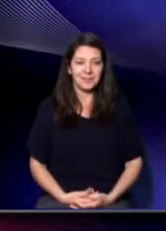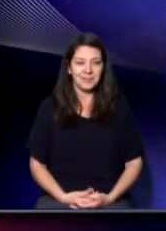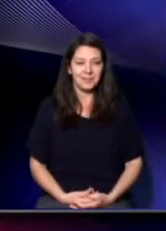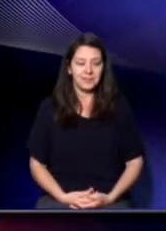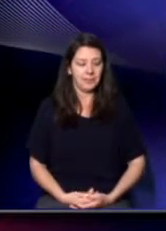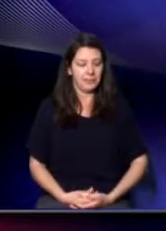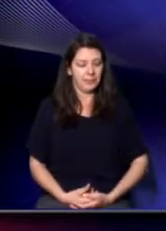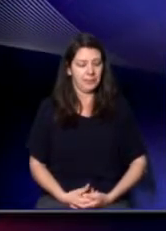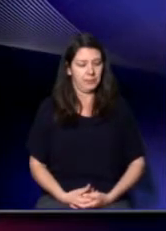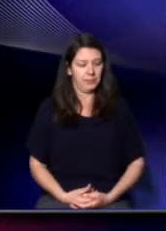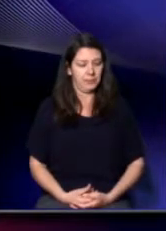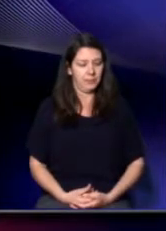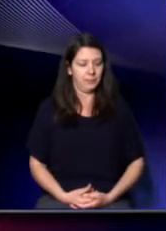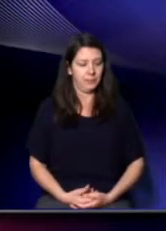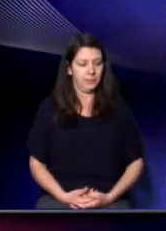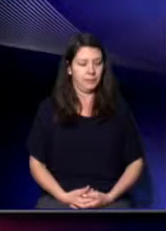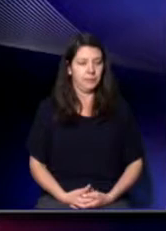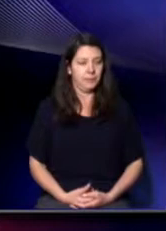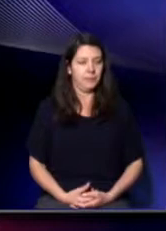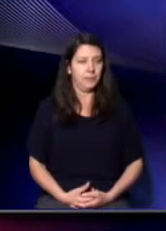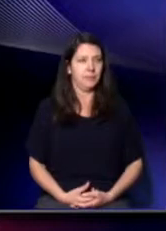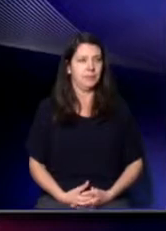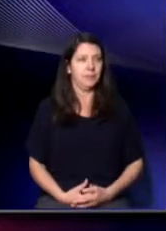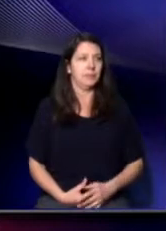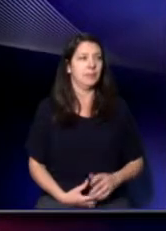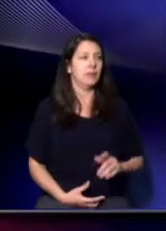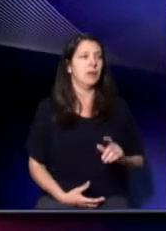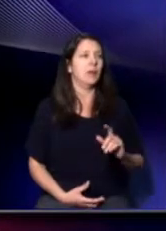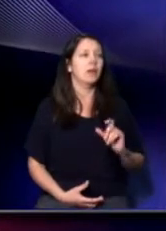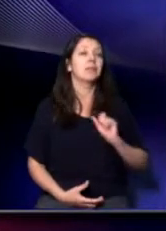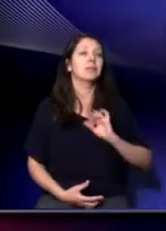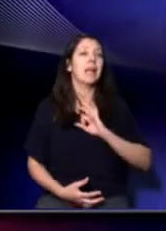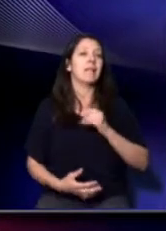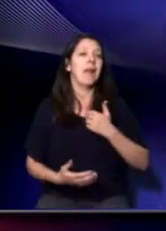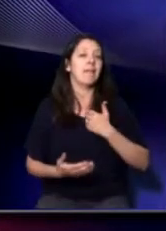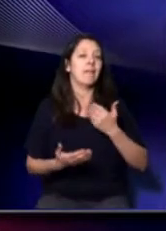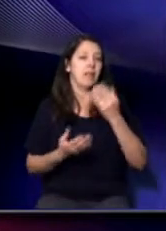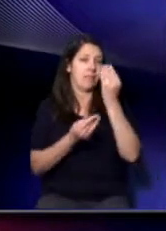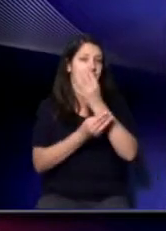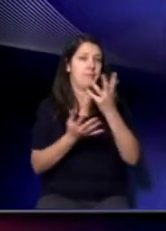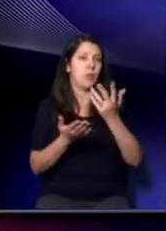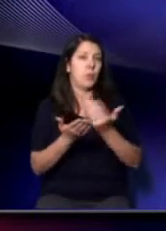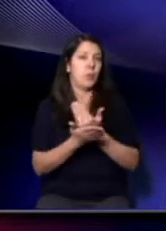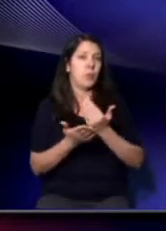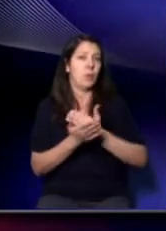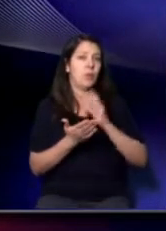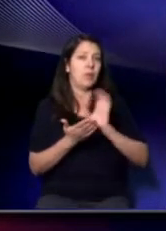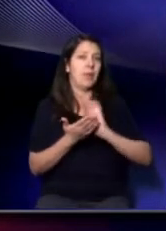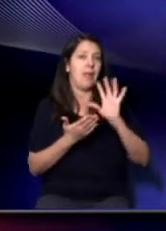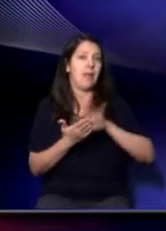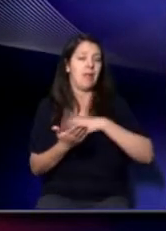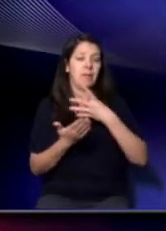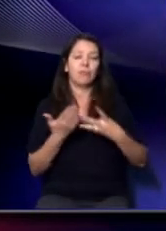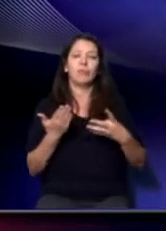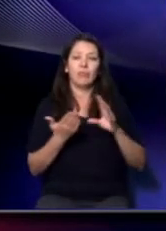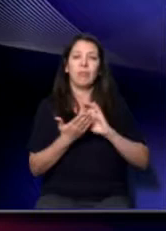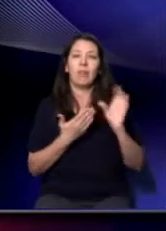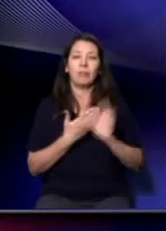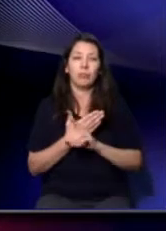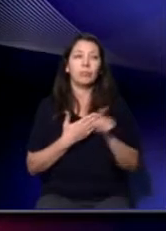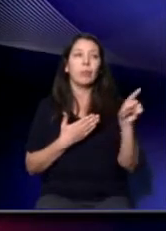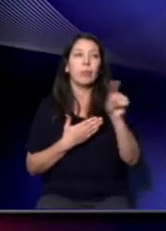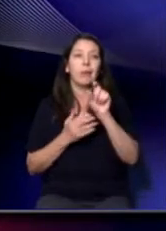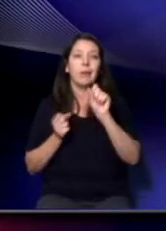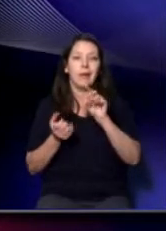Okay, so, and would the staff please distribute an updated calendar for everybody to put in their